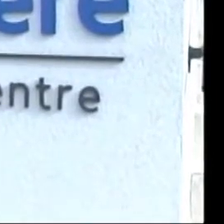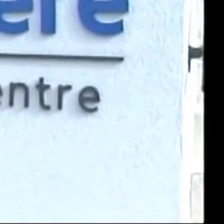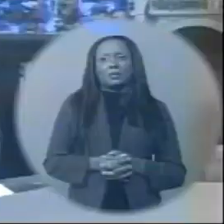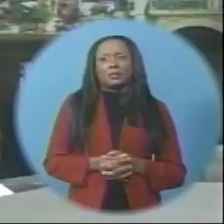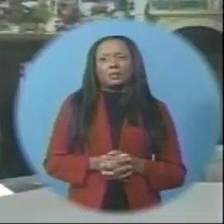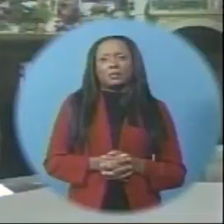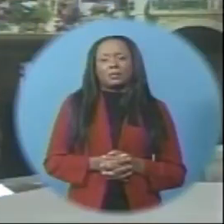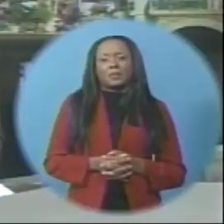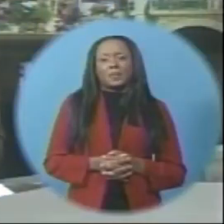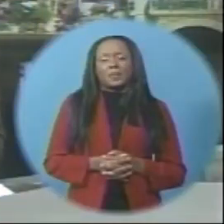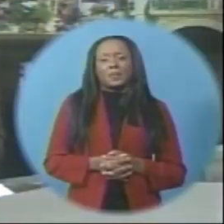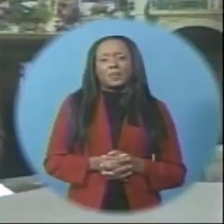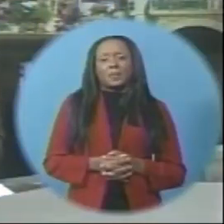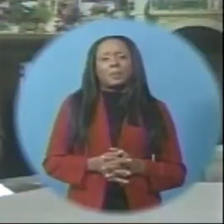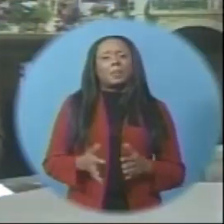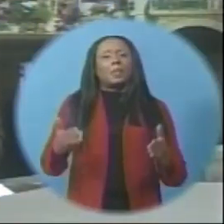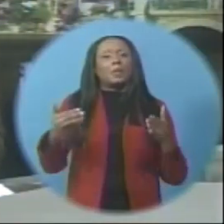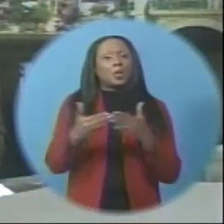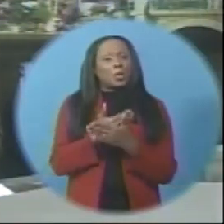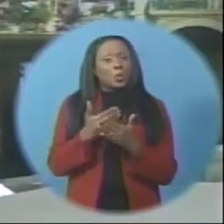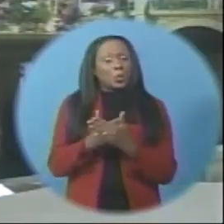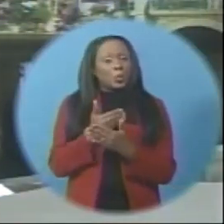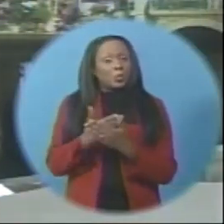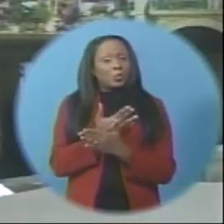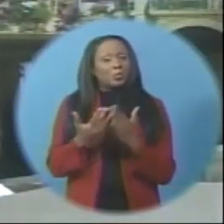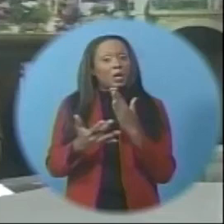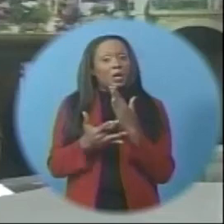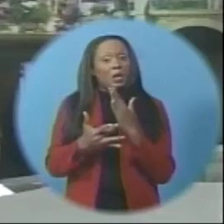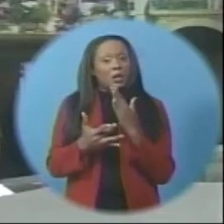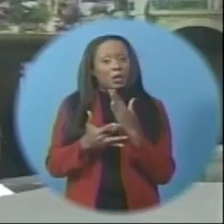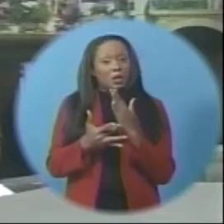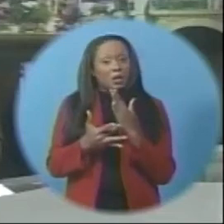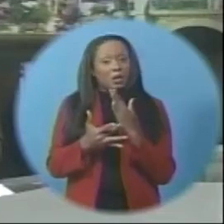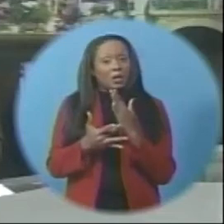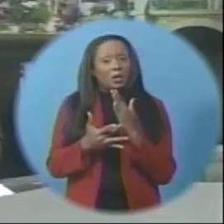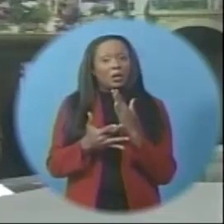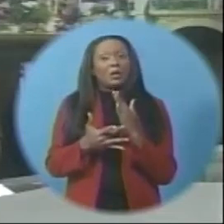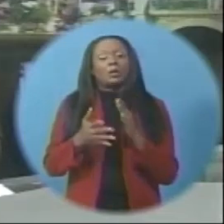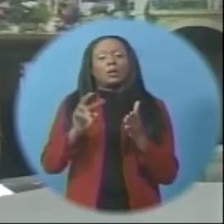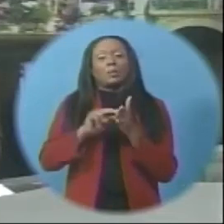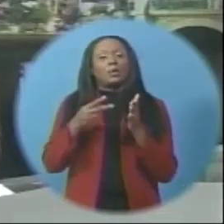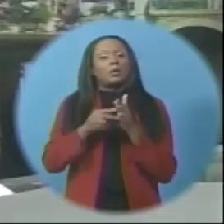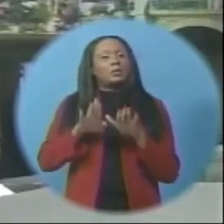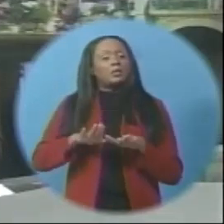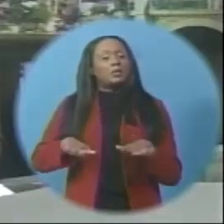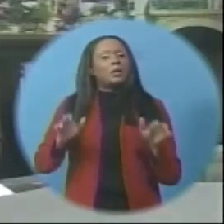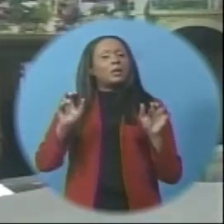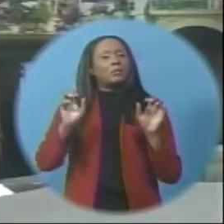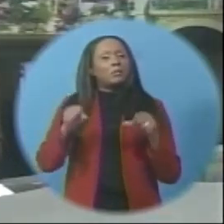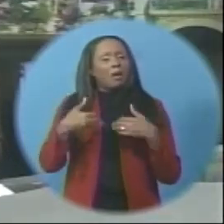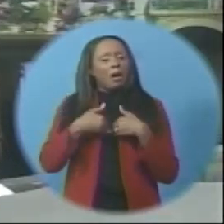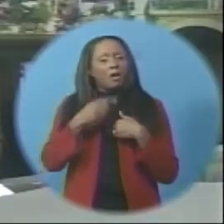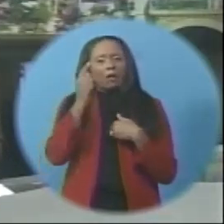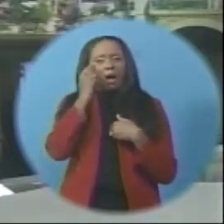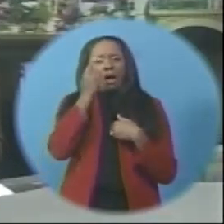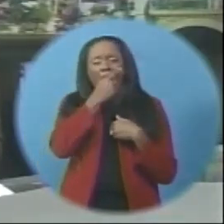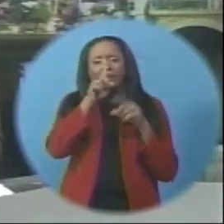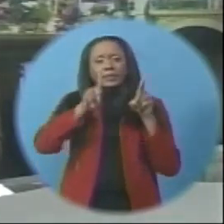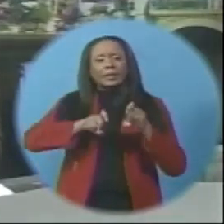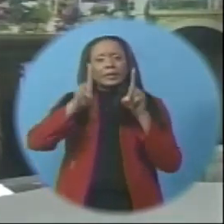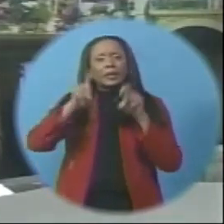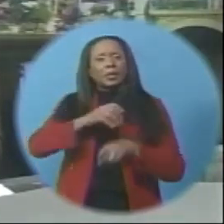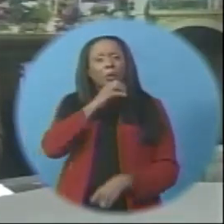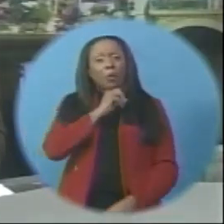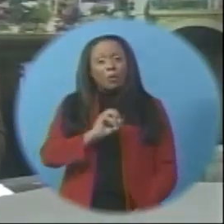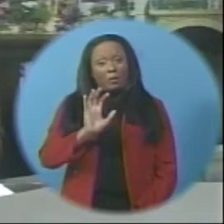News. A new piece of technology will allow children to be eye screened from as young as 5 months old.